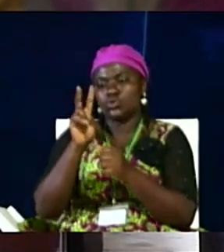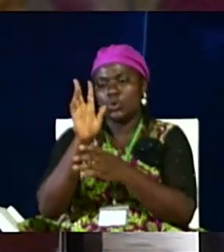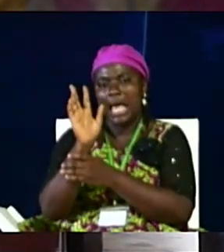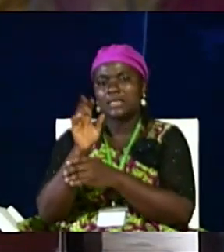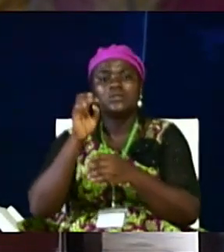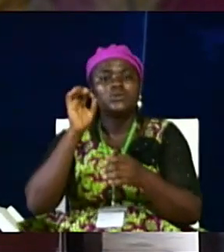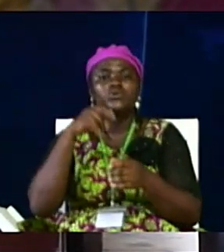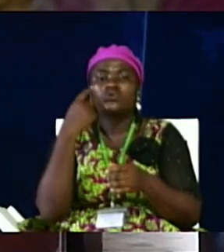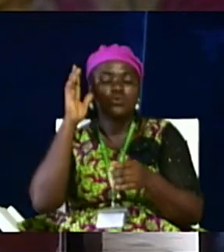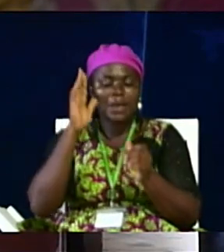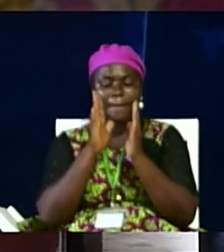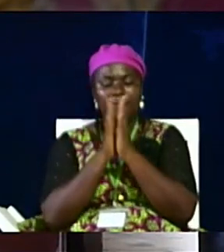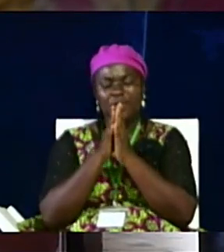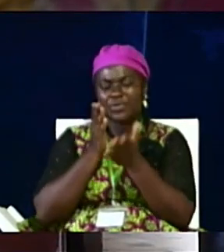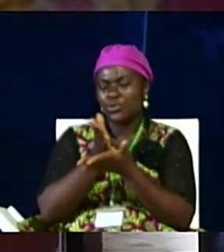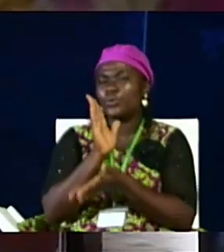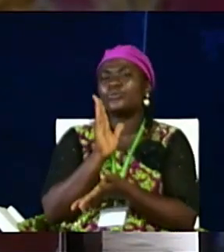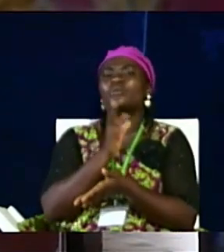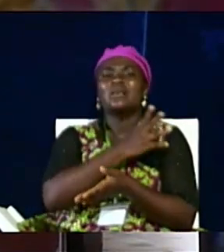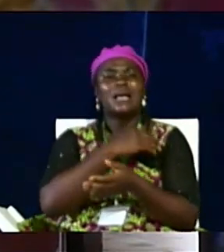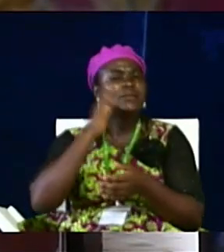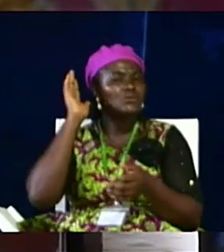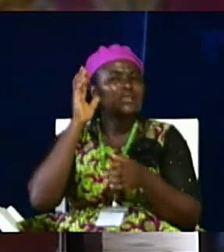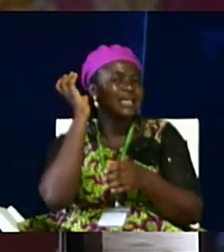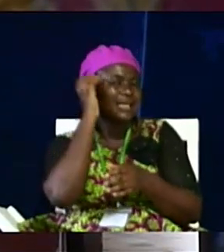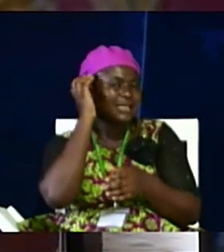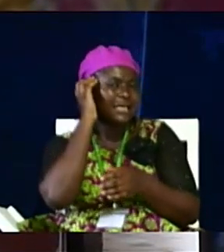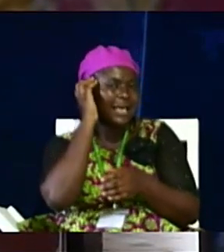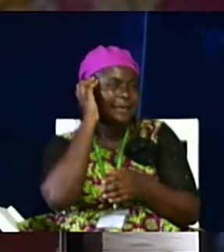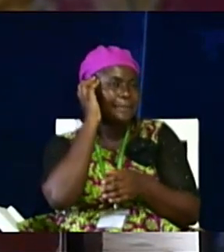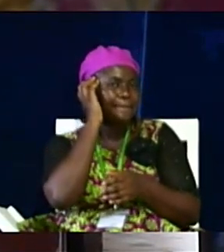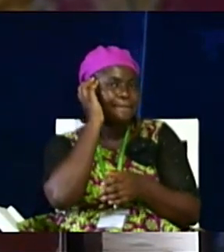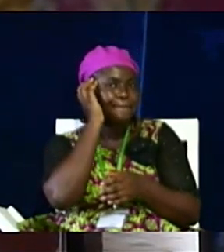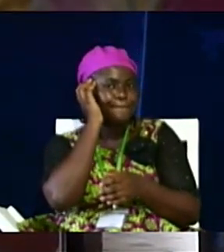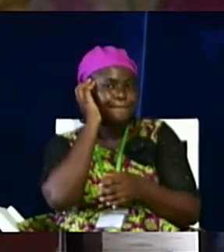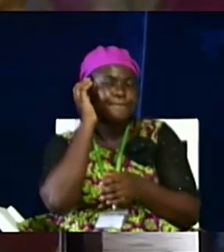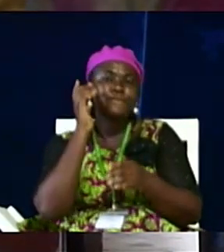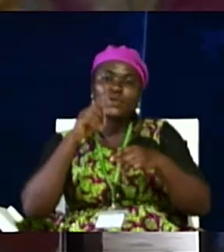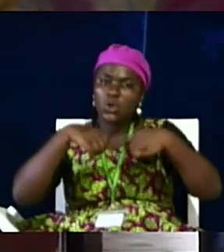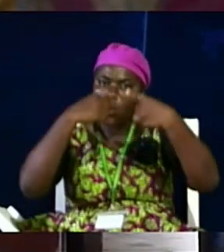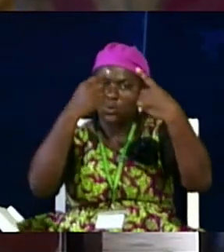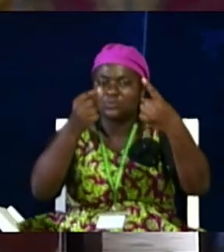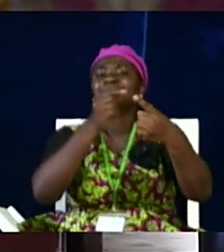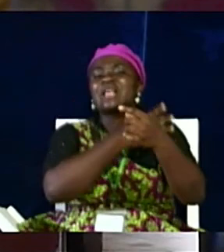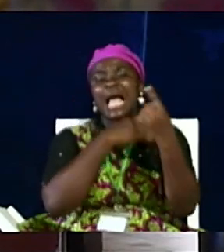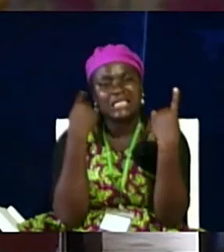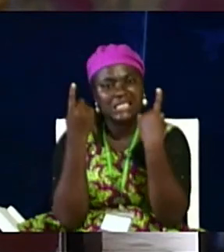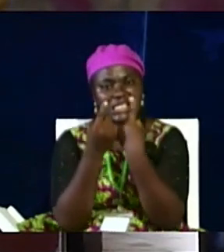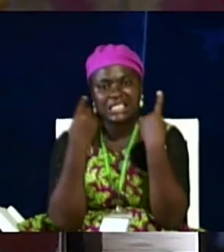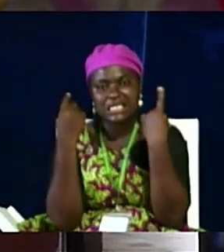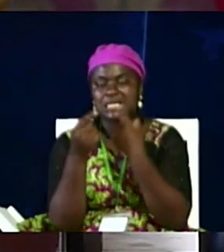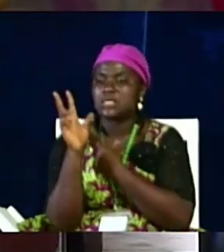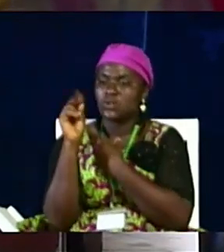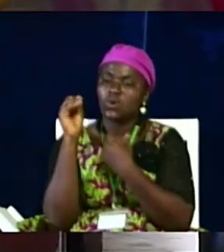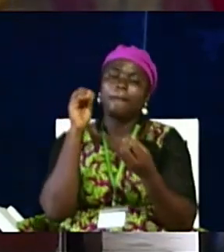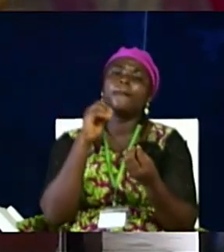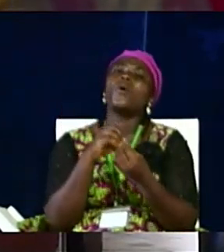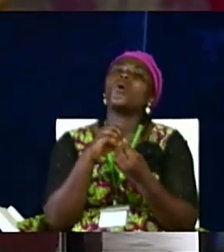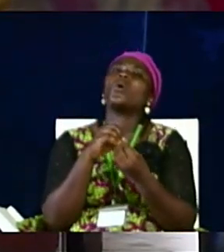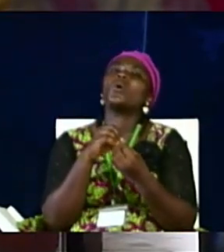pray through. And he will hear, and she will hear, go and sin no